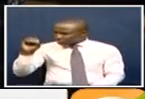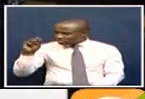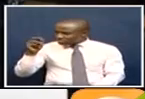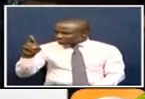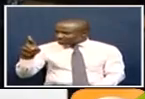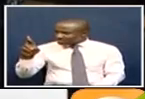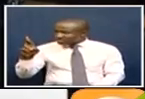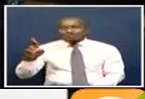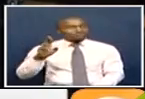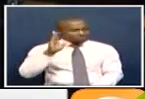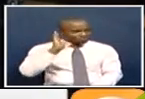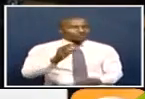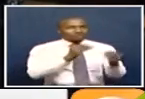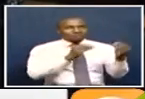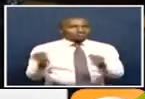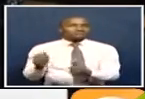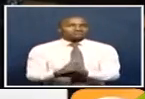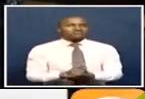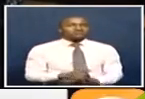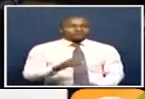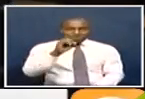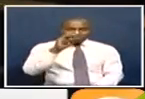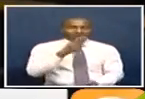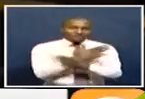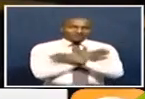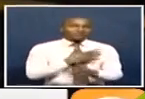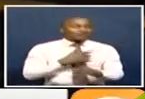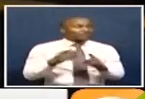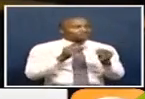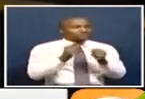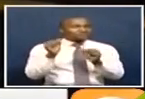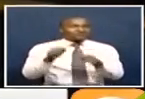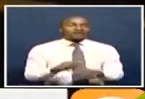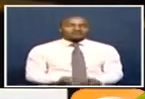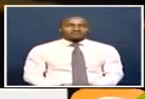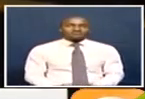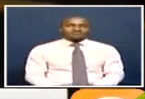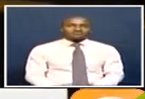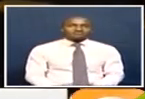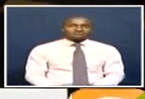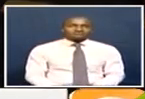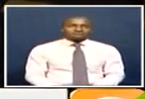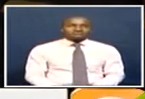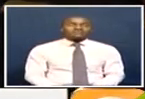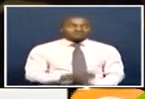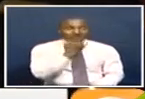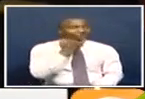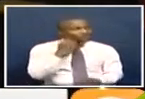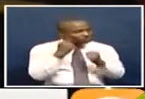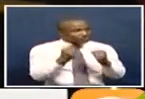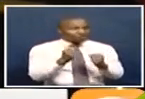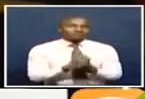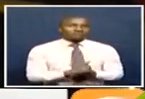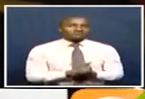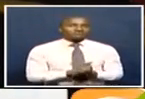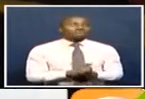He's going to beat Hassan Omar. And Hassan Omar is also my friend. And Suleiman Shahbal. Absolutely. That boy has that. You know, we